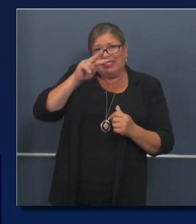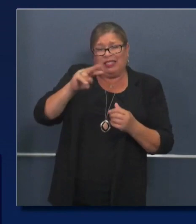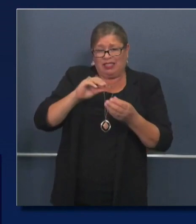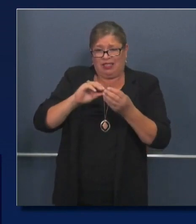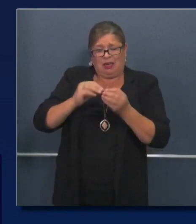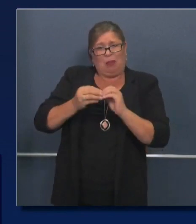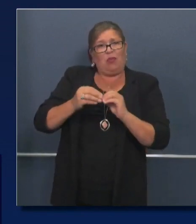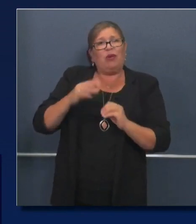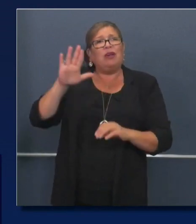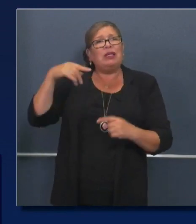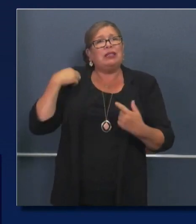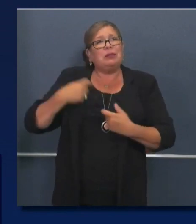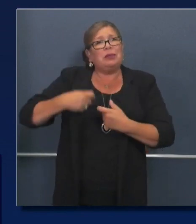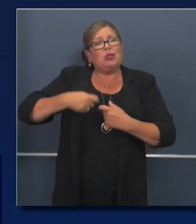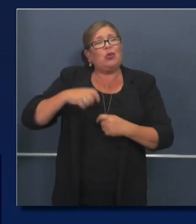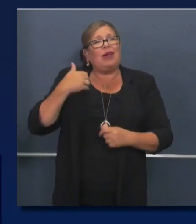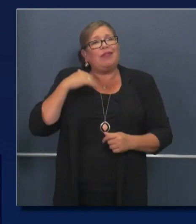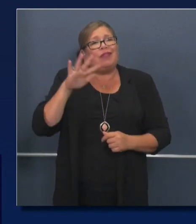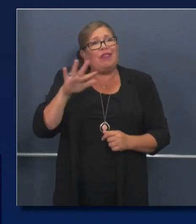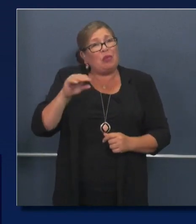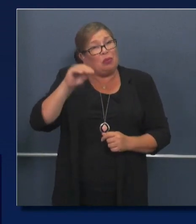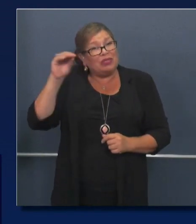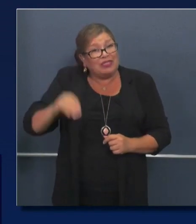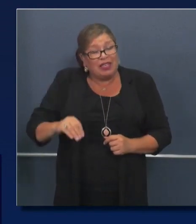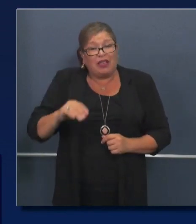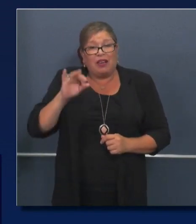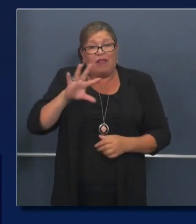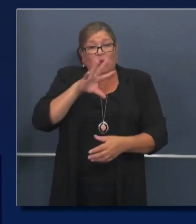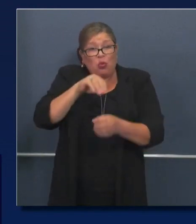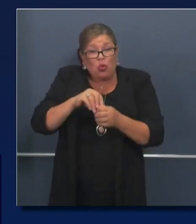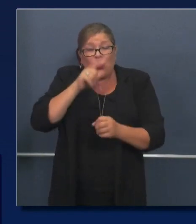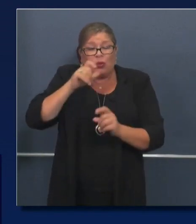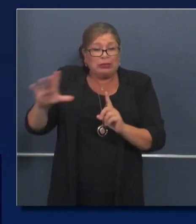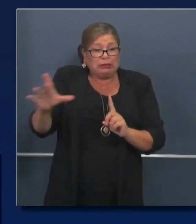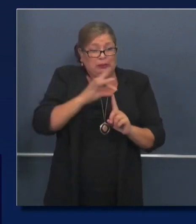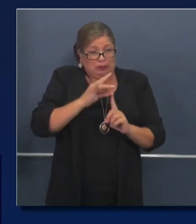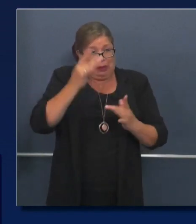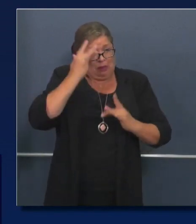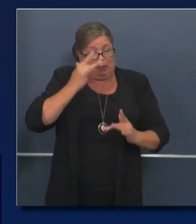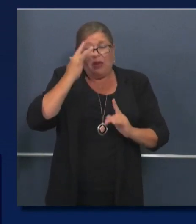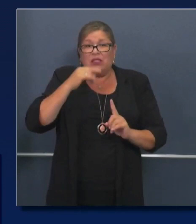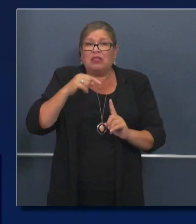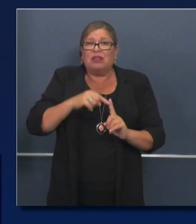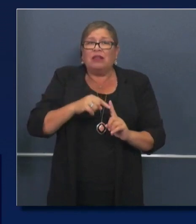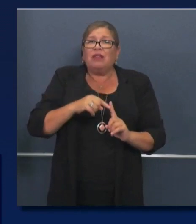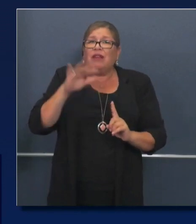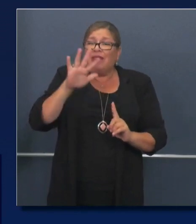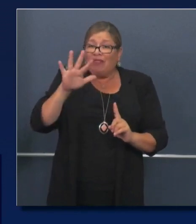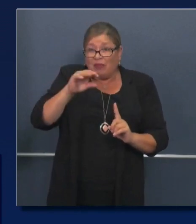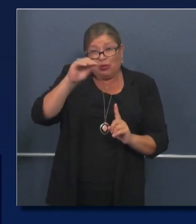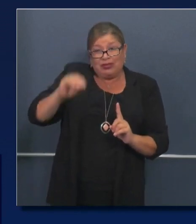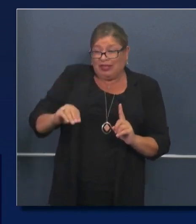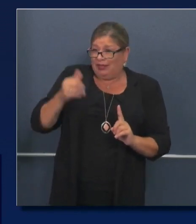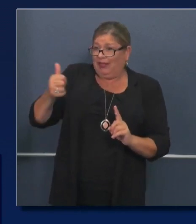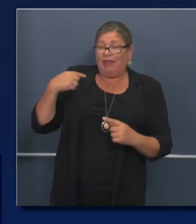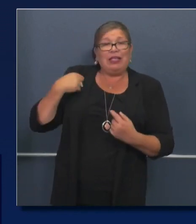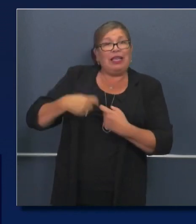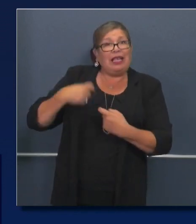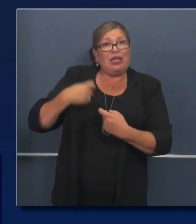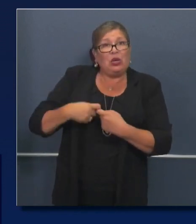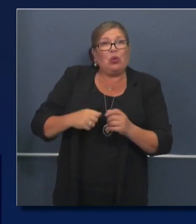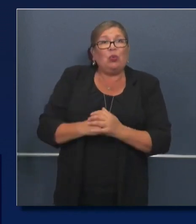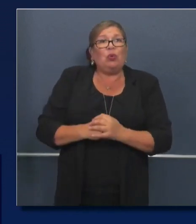Latino community, 55% of the total number of positive cases we've identified within the Latino community,